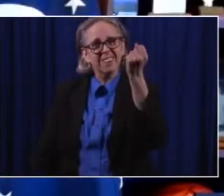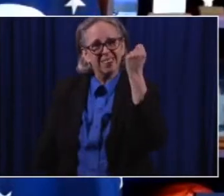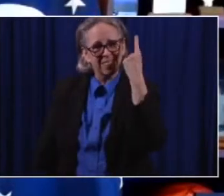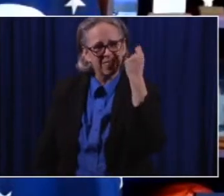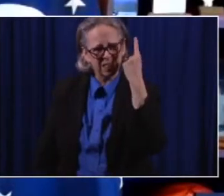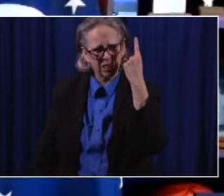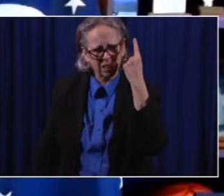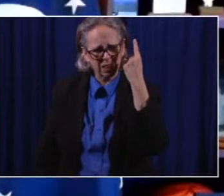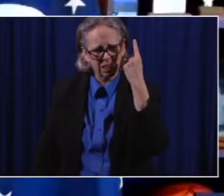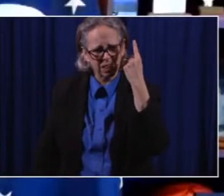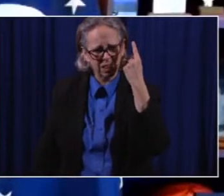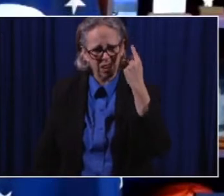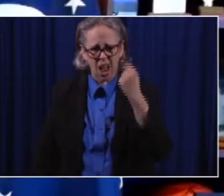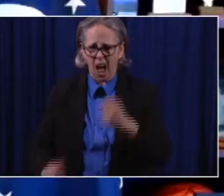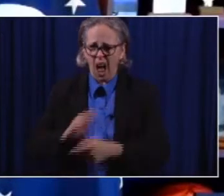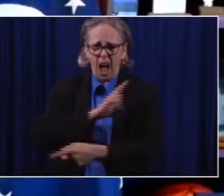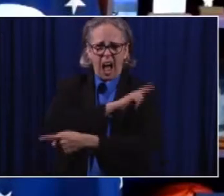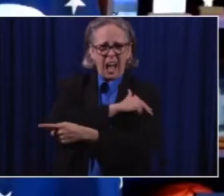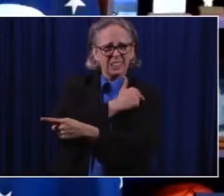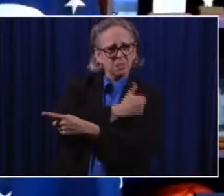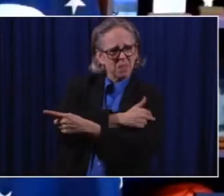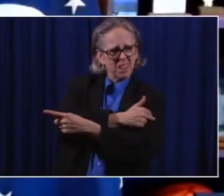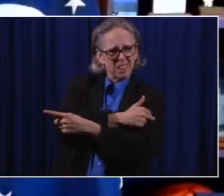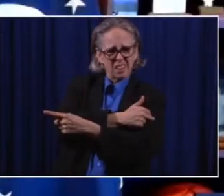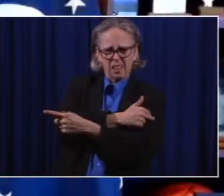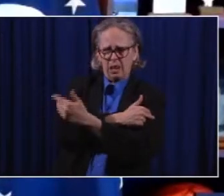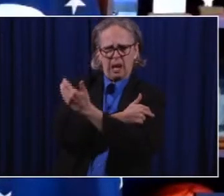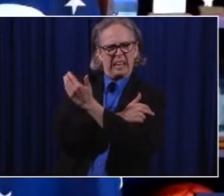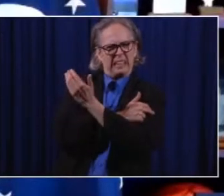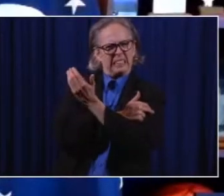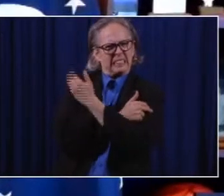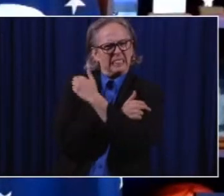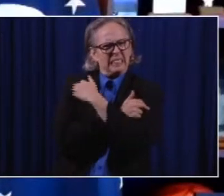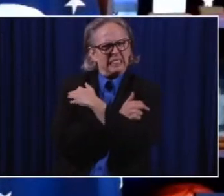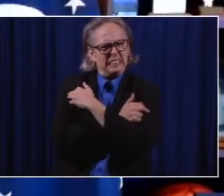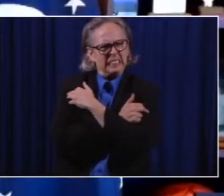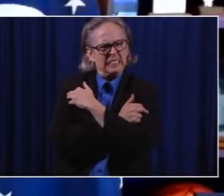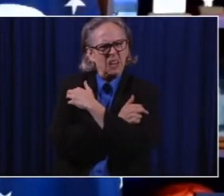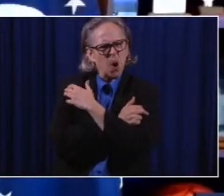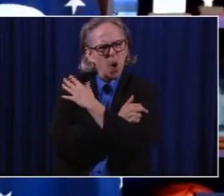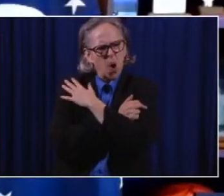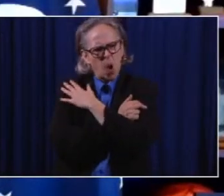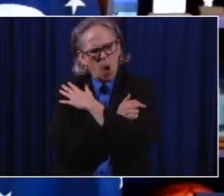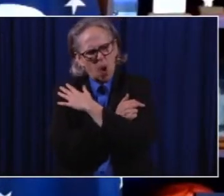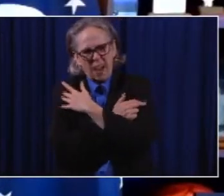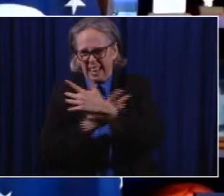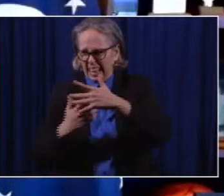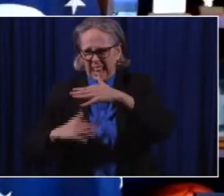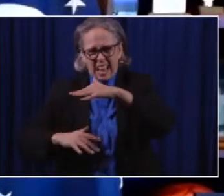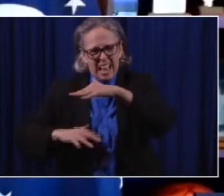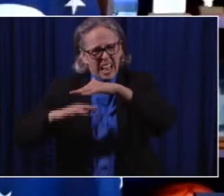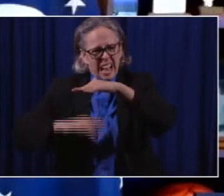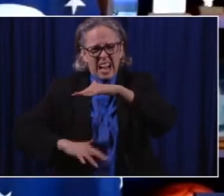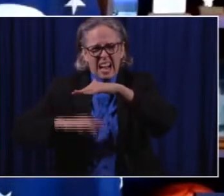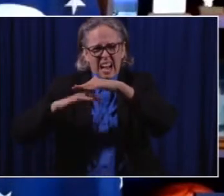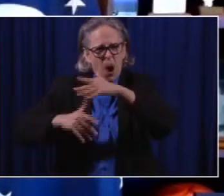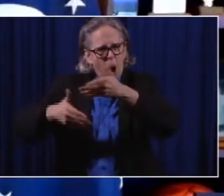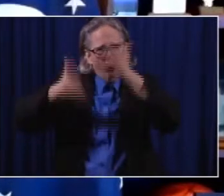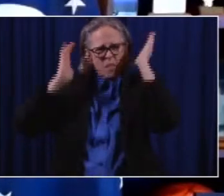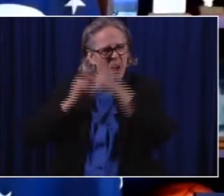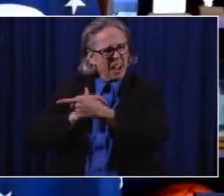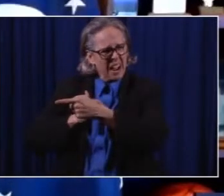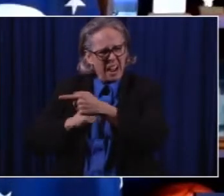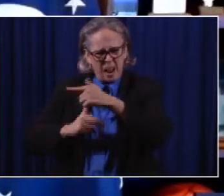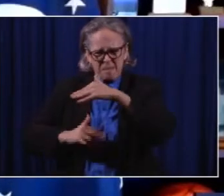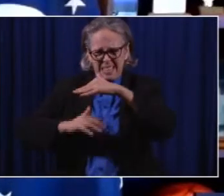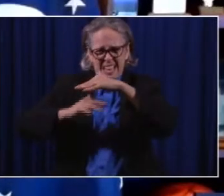hospitals who we talk to, who tell us that their staffs are stressed, that some already have pulled